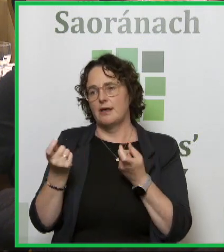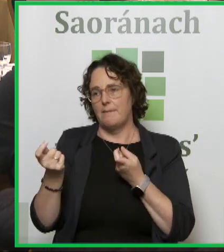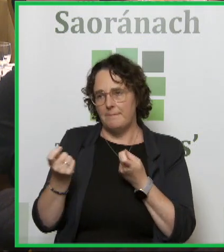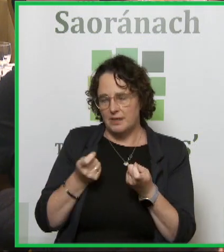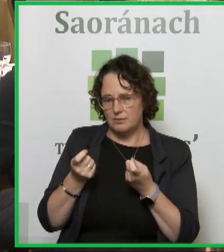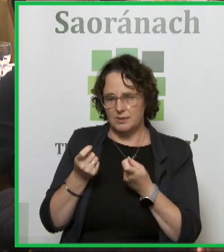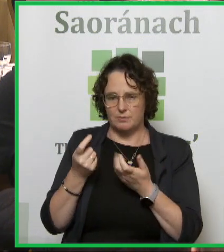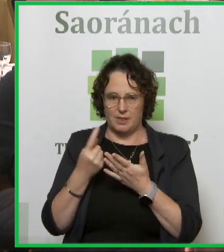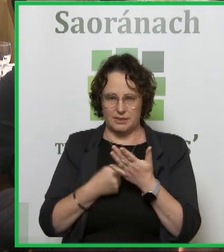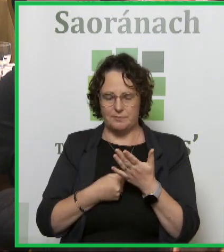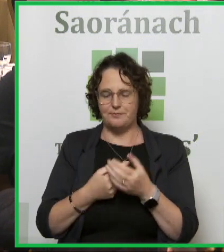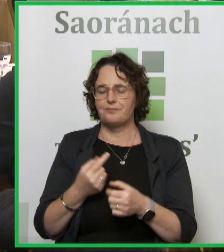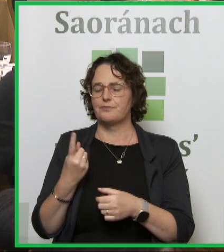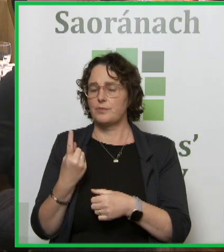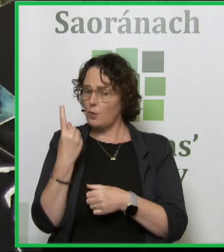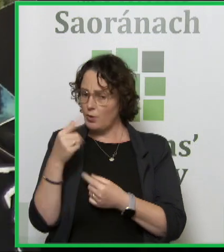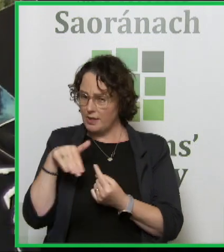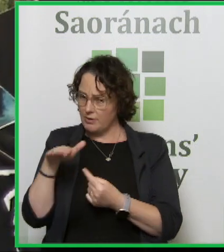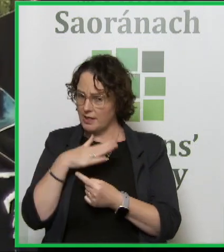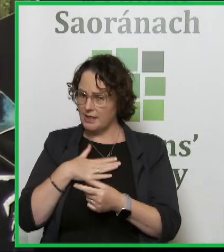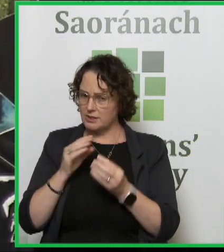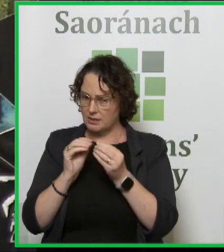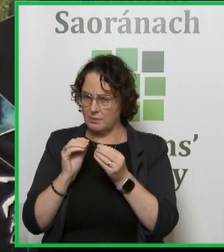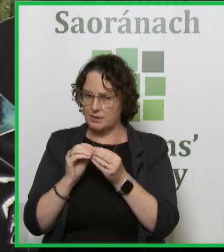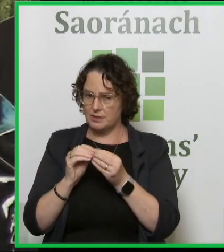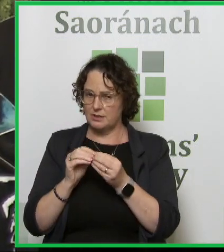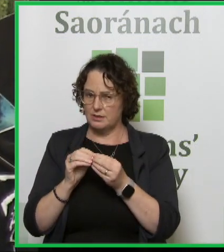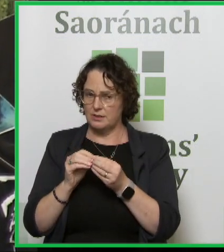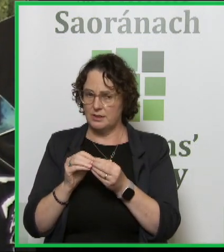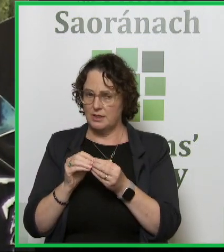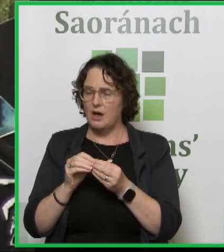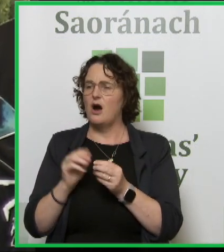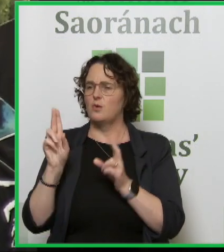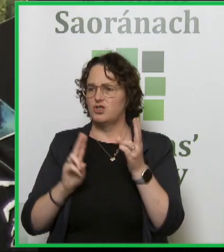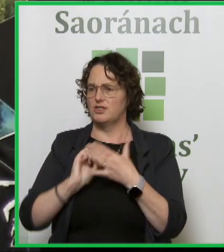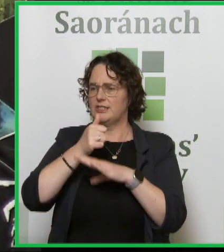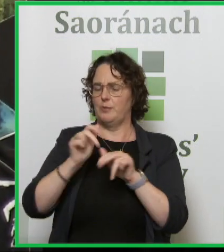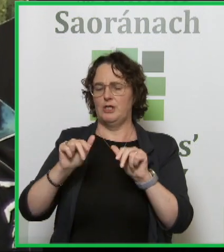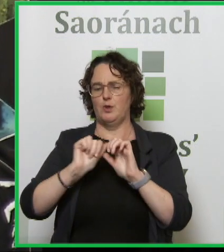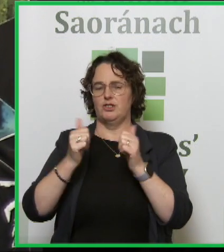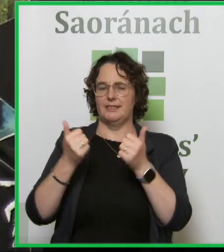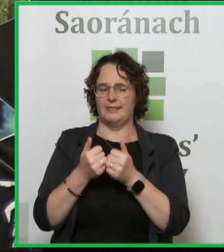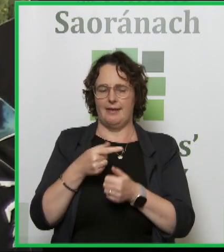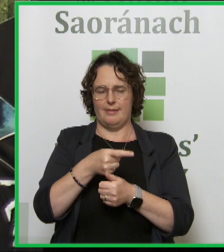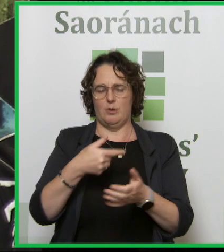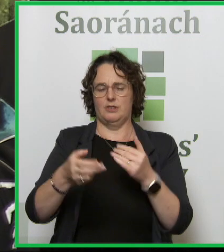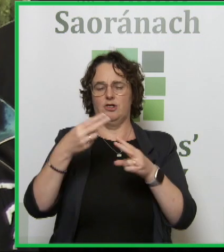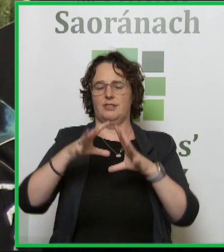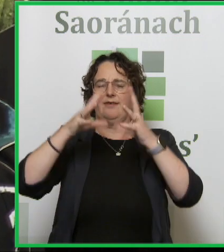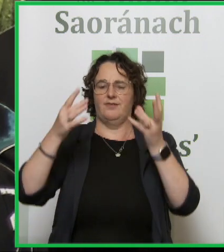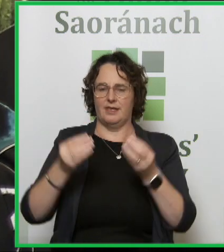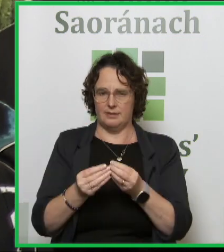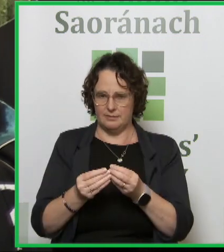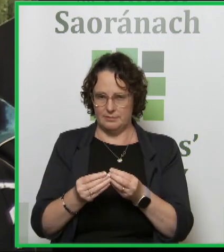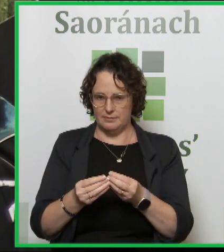policy. One area I just wanted to comment, because sometimes there's always a comment, let's set up a new agency. The new agency will sort it all out. The new